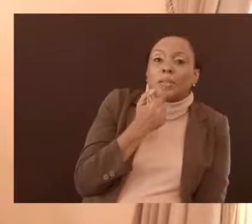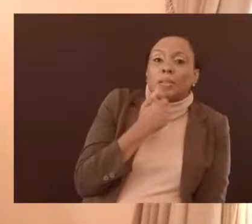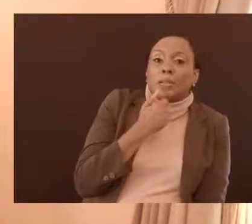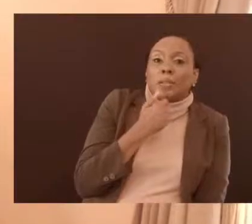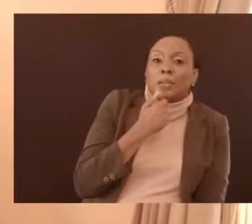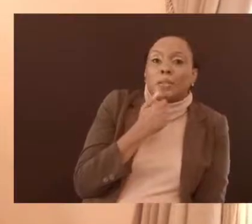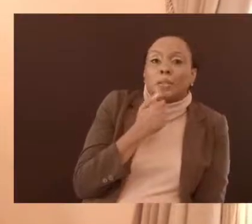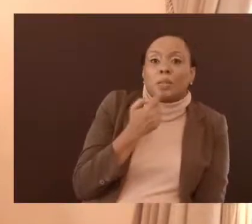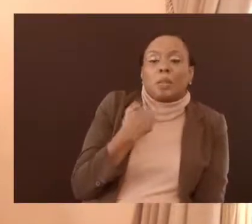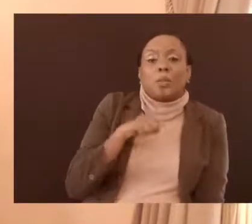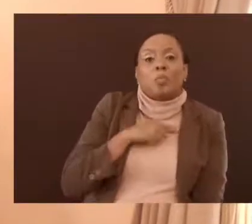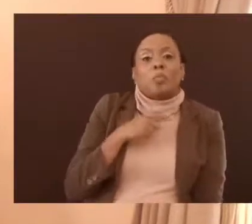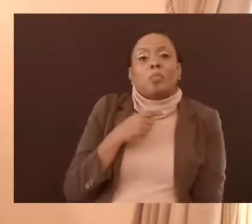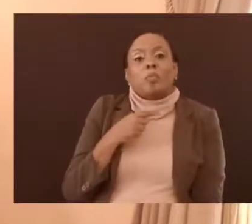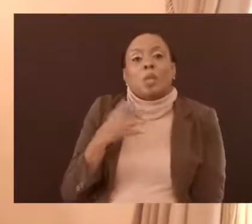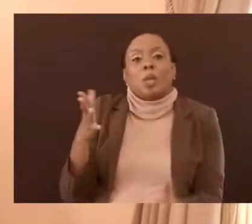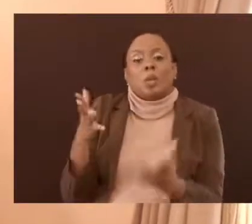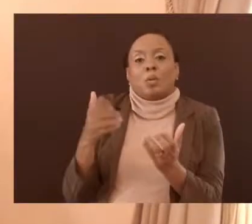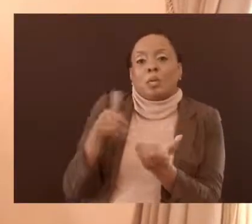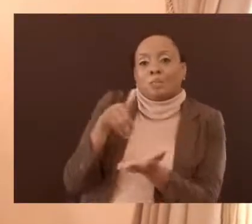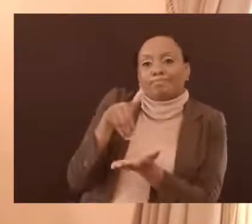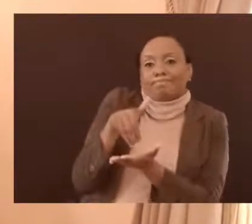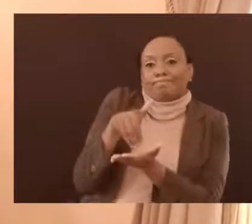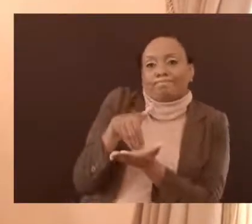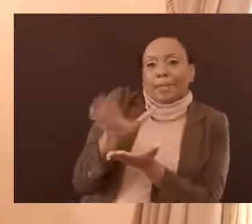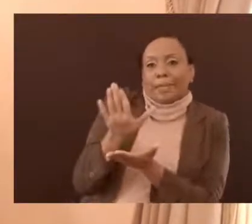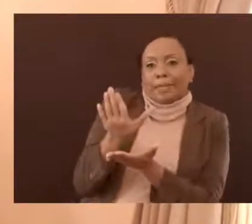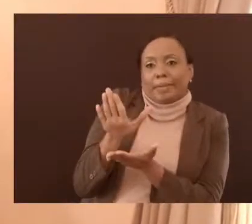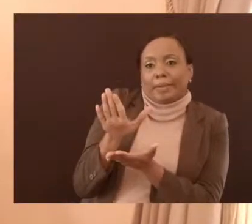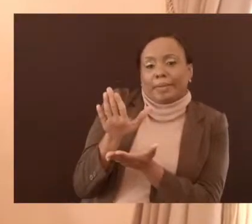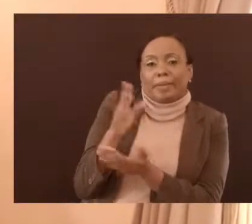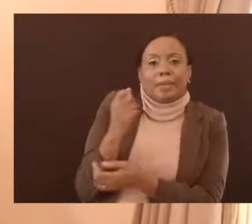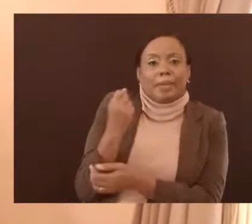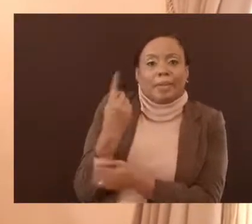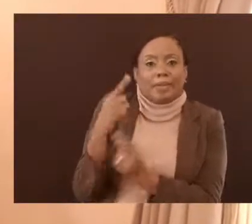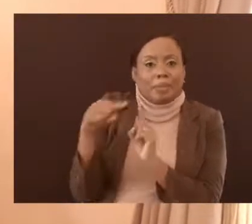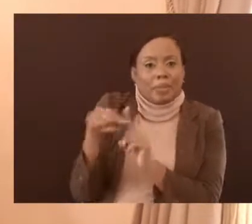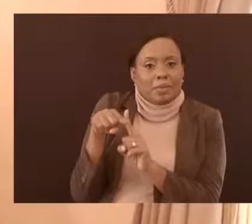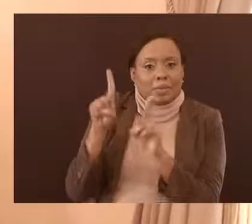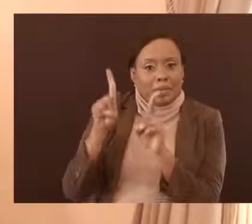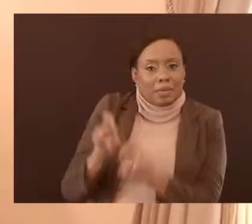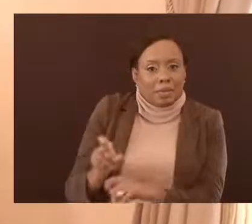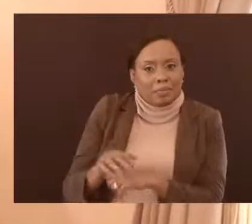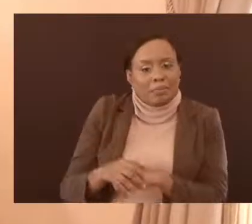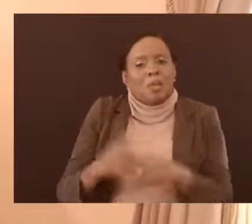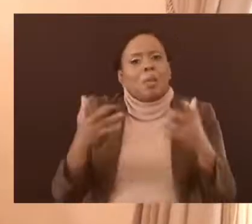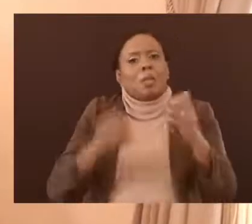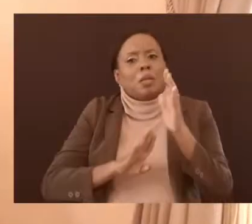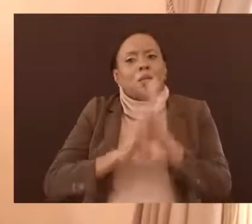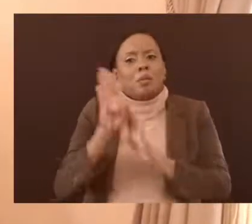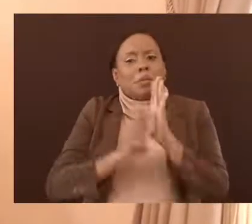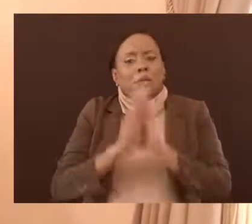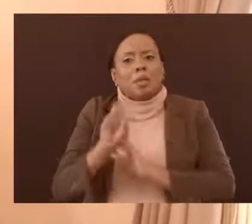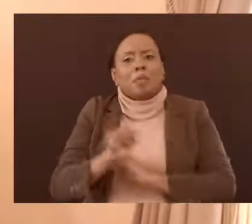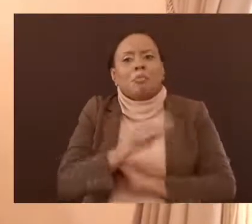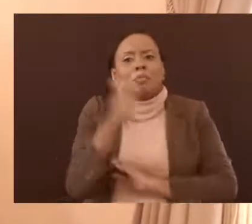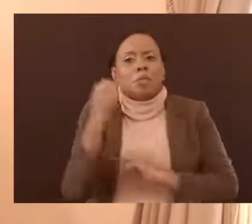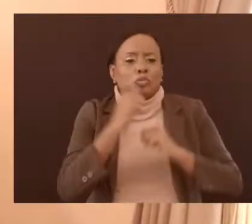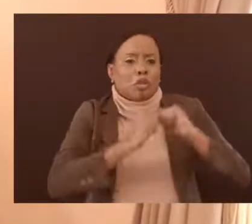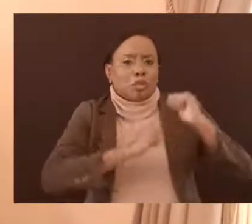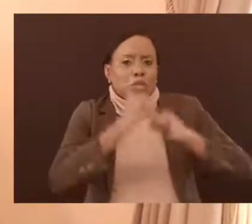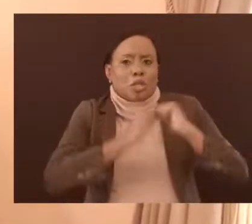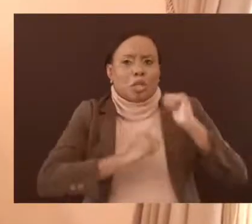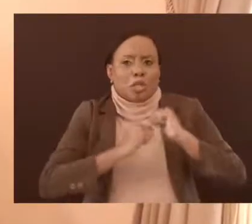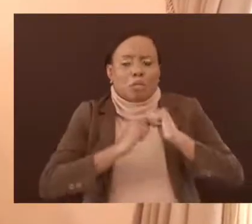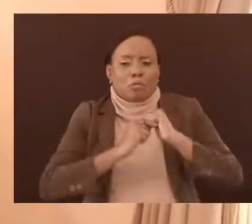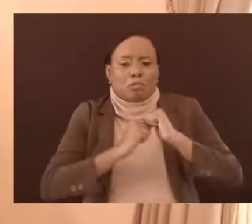rid of the common entrance. We are looking at development of a new structure that takes the interests and